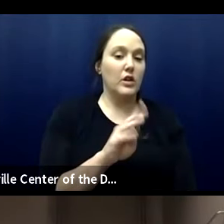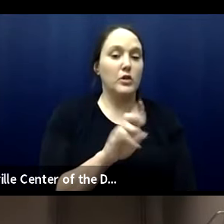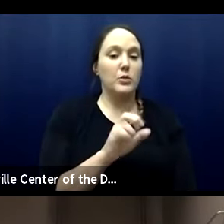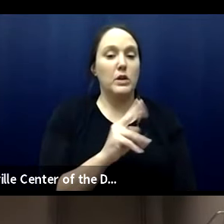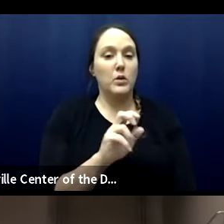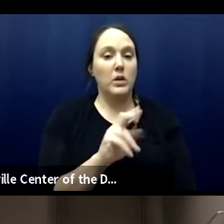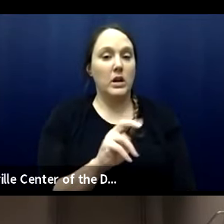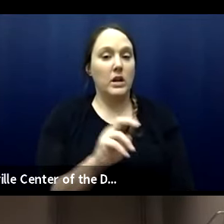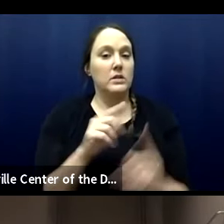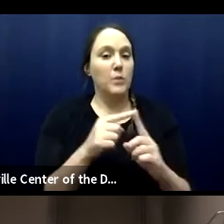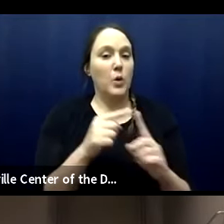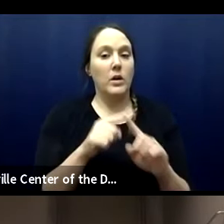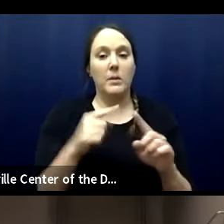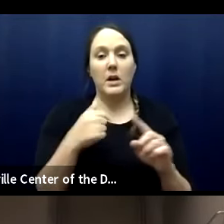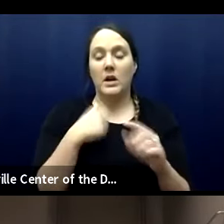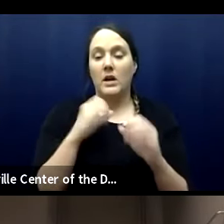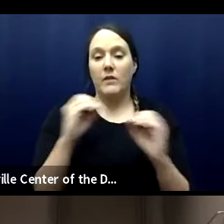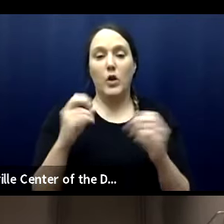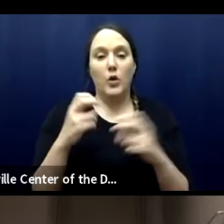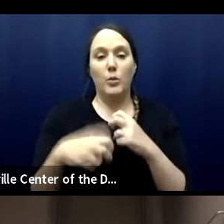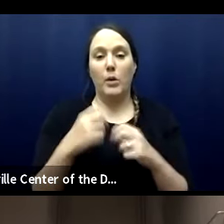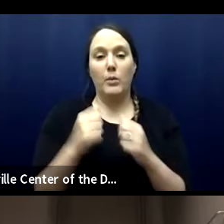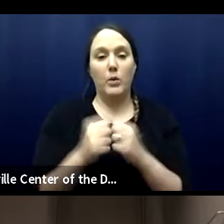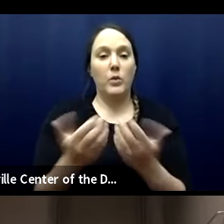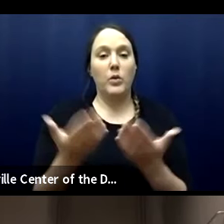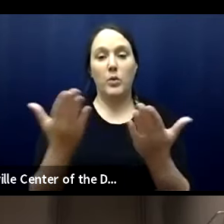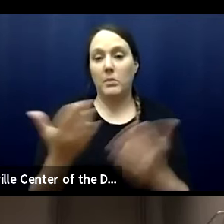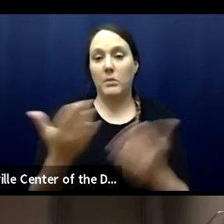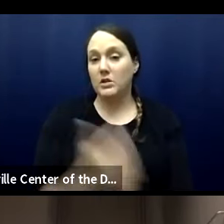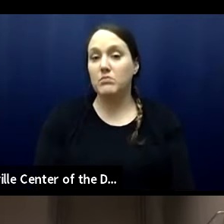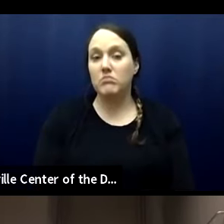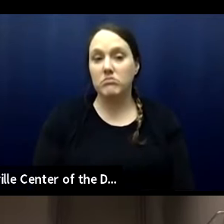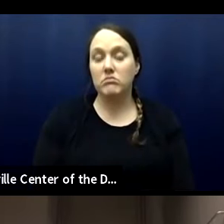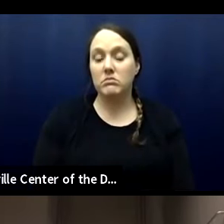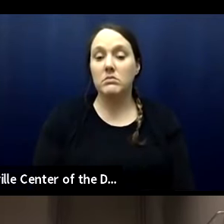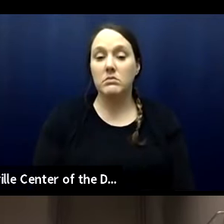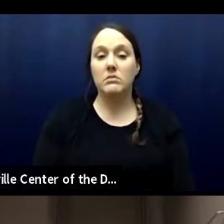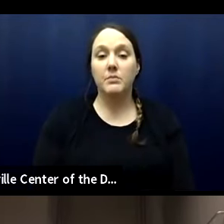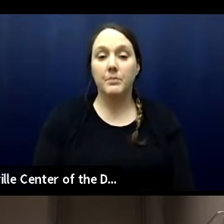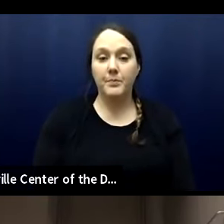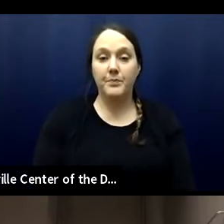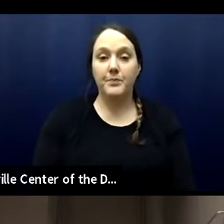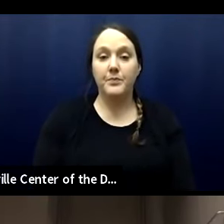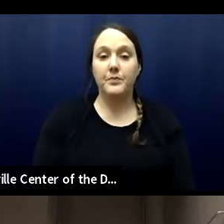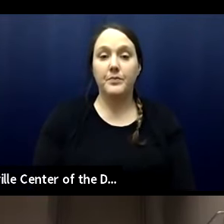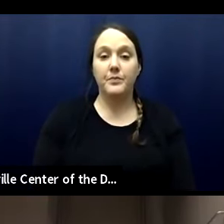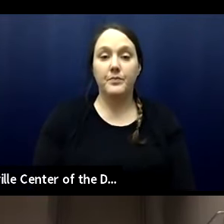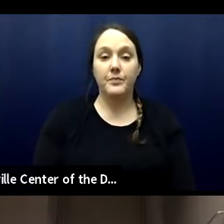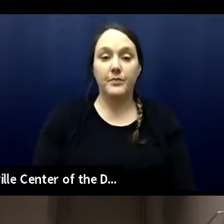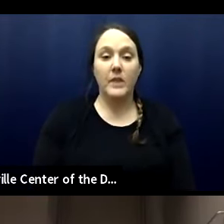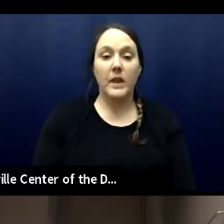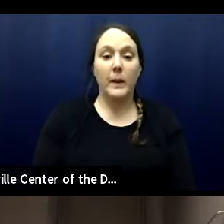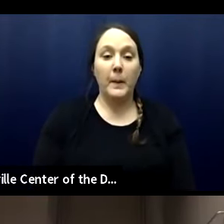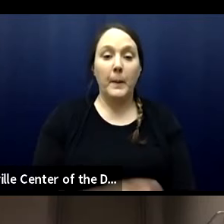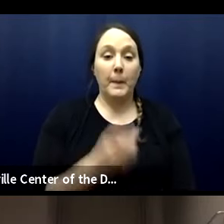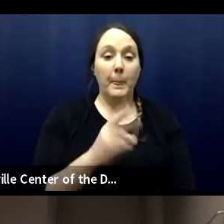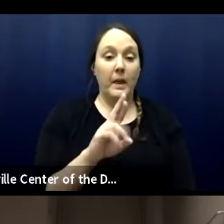But I have no problem with the recommendation at all. So, if Dr. Buchanan, would you like to weigh in?